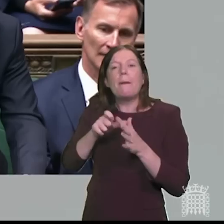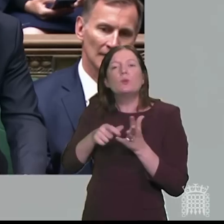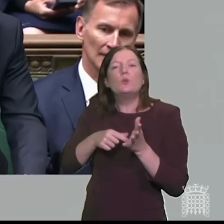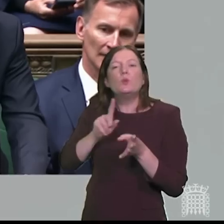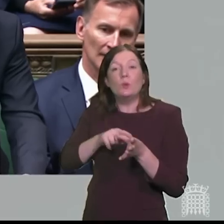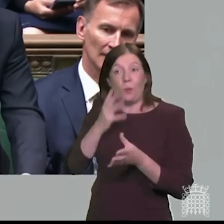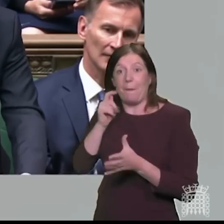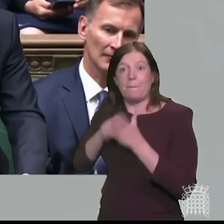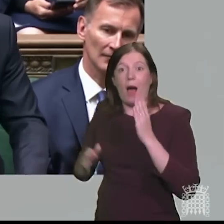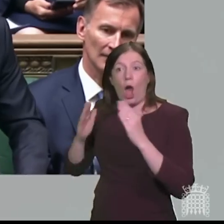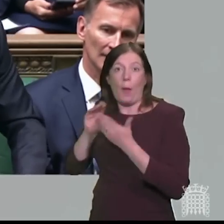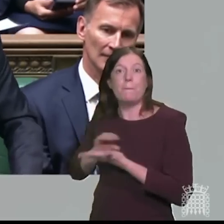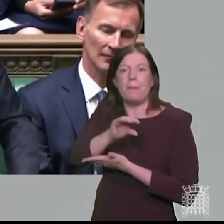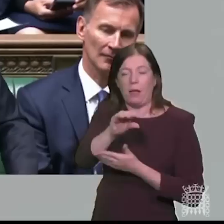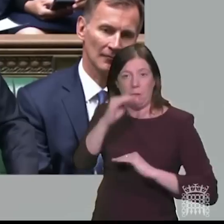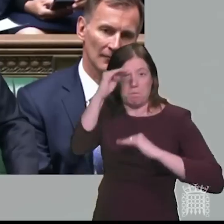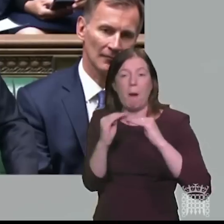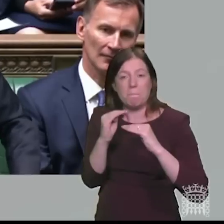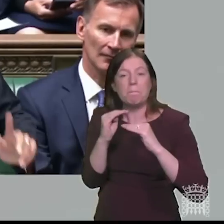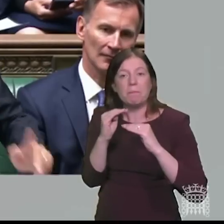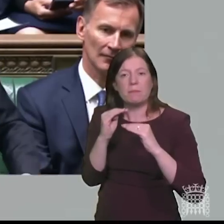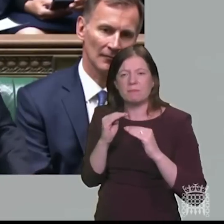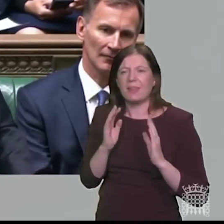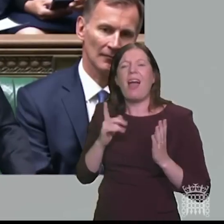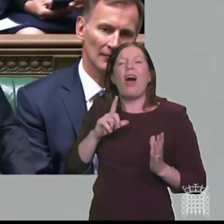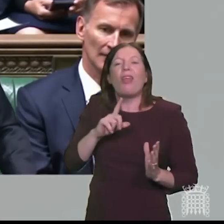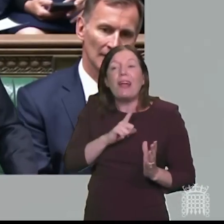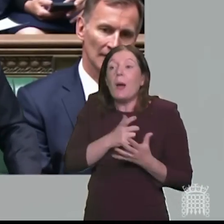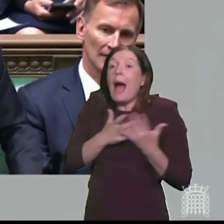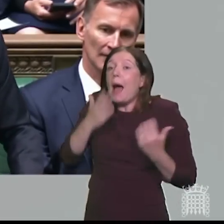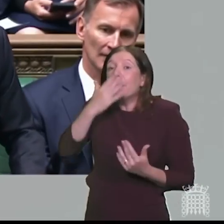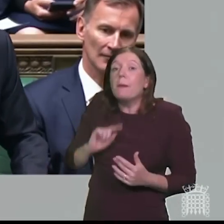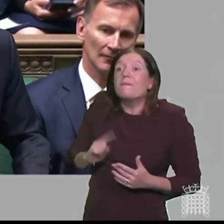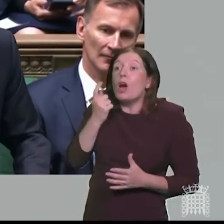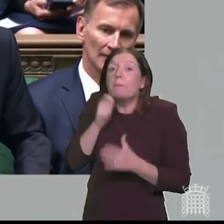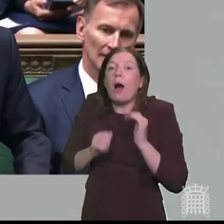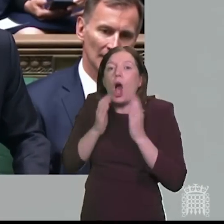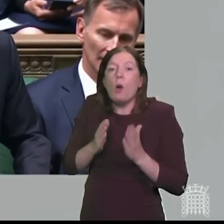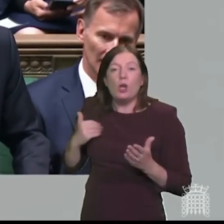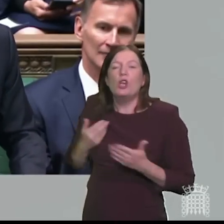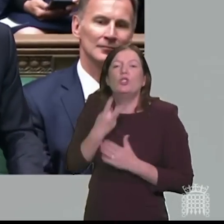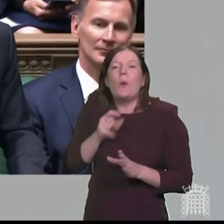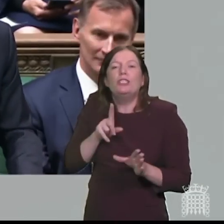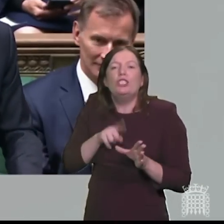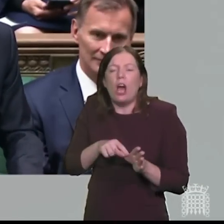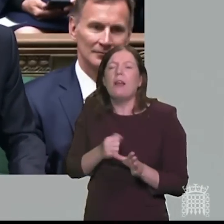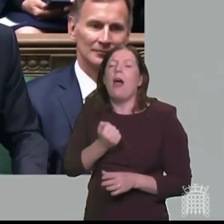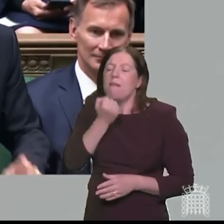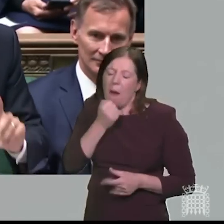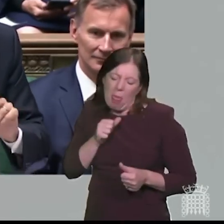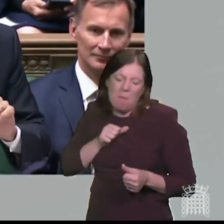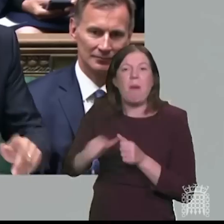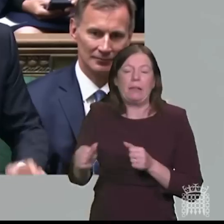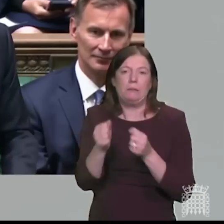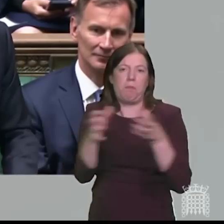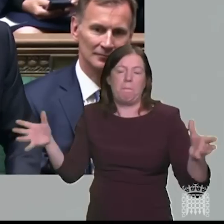what we've seen is the highest number of first-time buyers in 20 years, Mr. Speaker. That